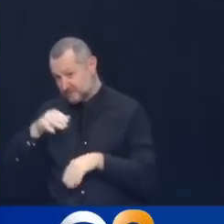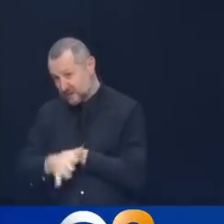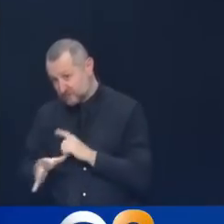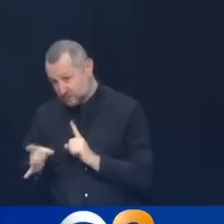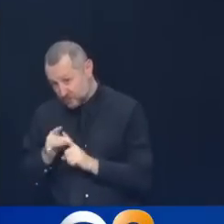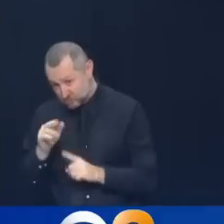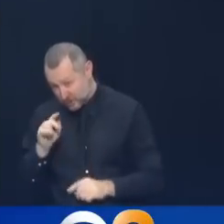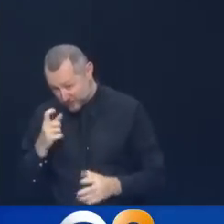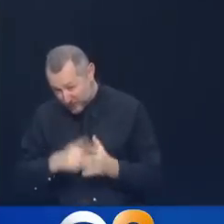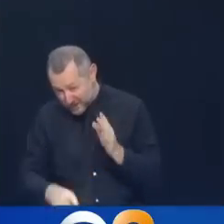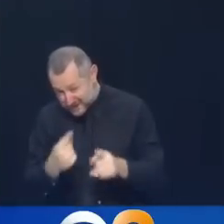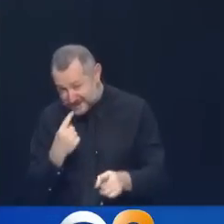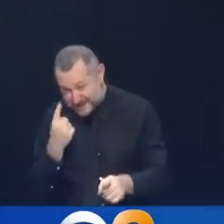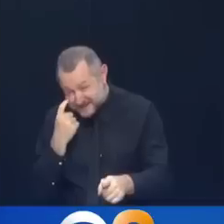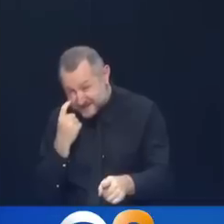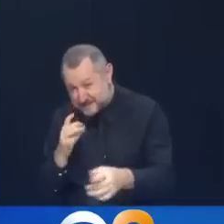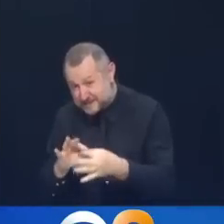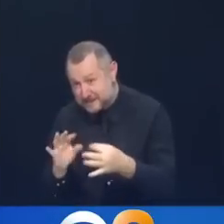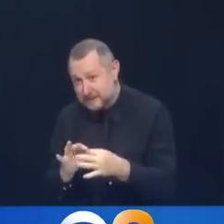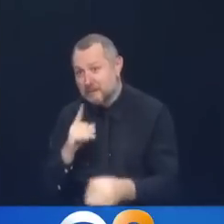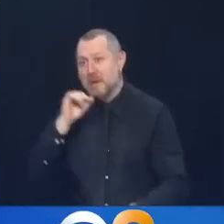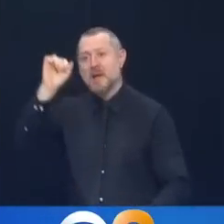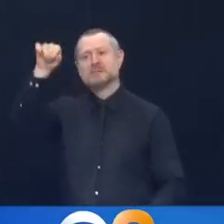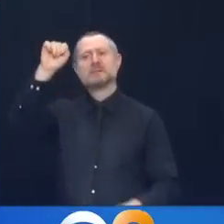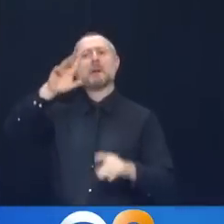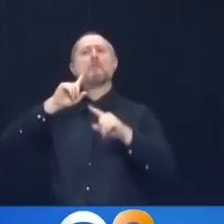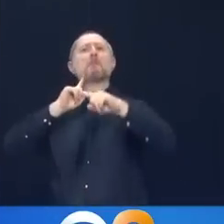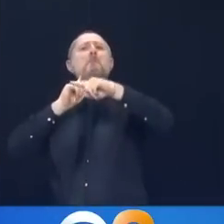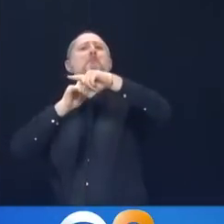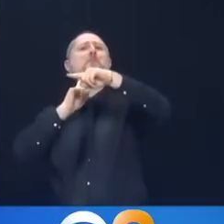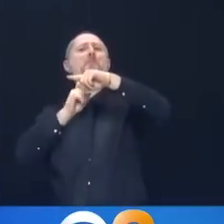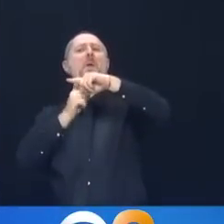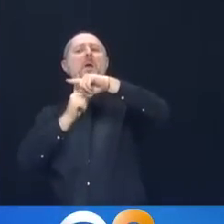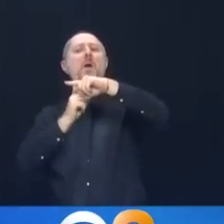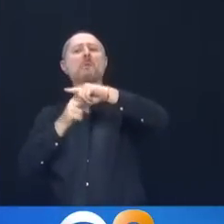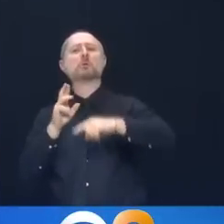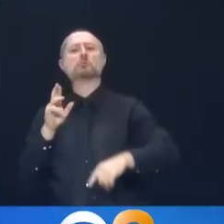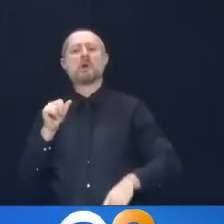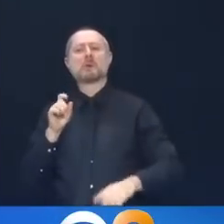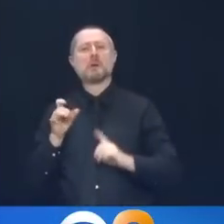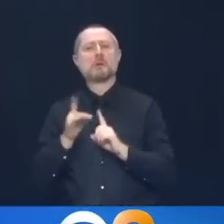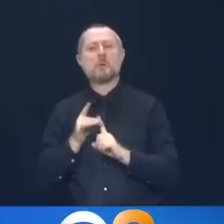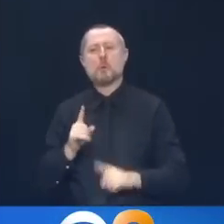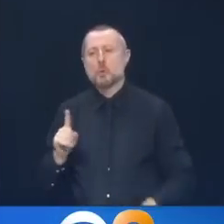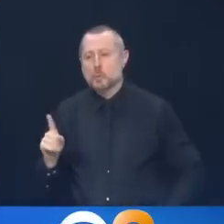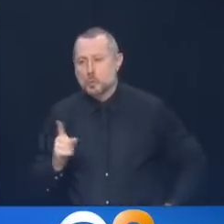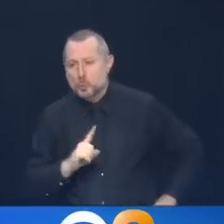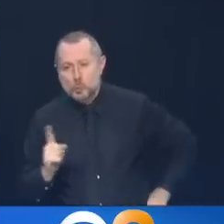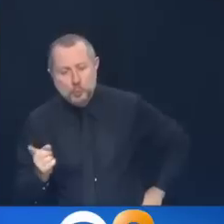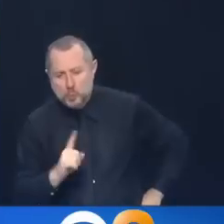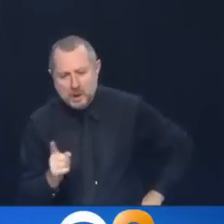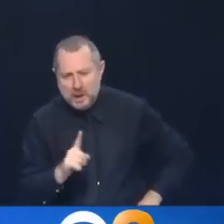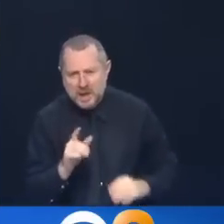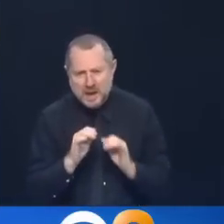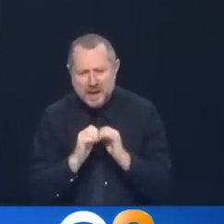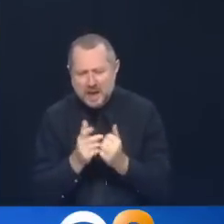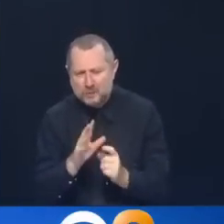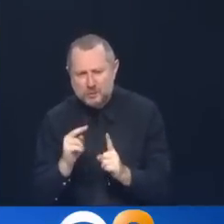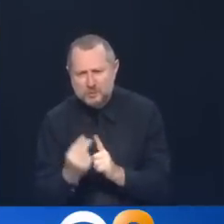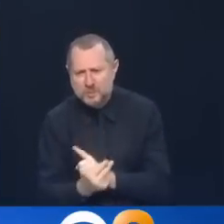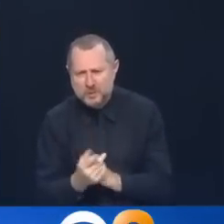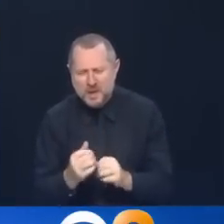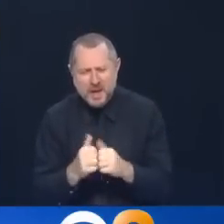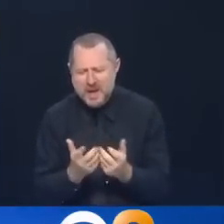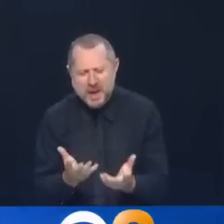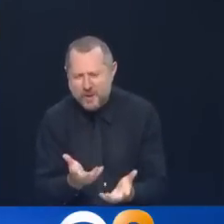said? Yes, and those positivity ratings Okay, are just about... how do you see that? You previously